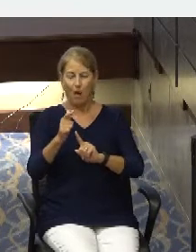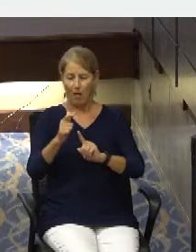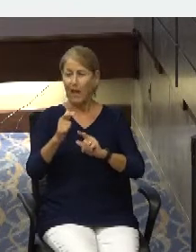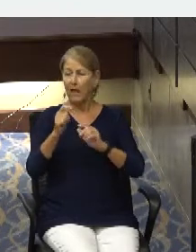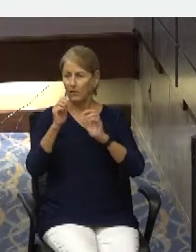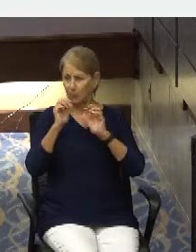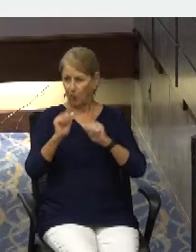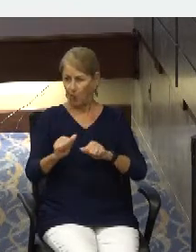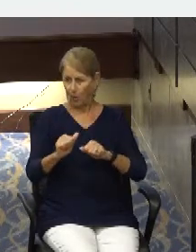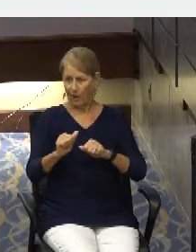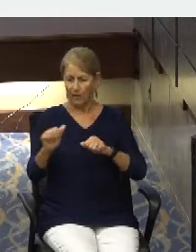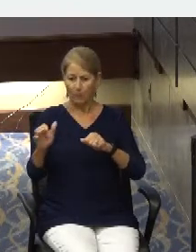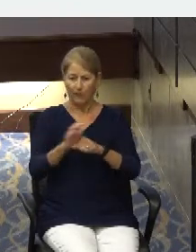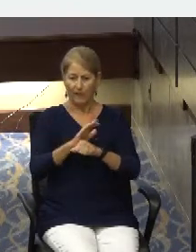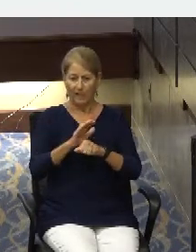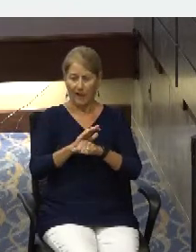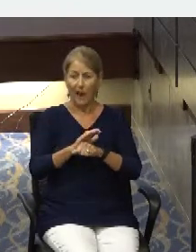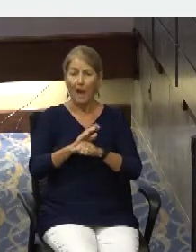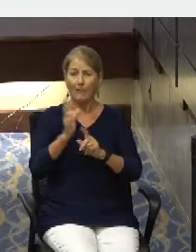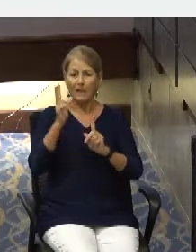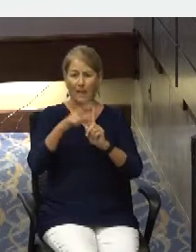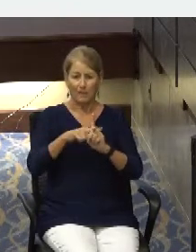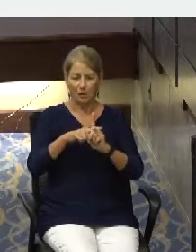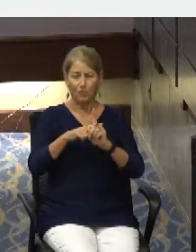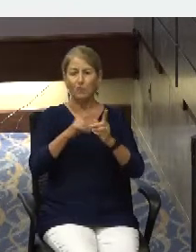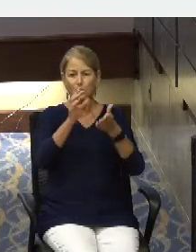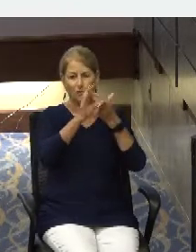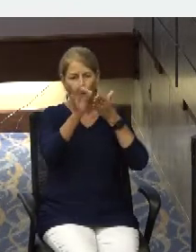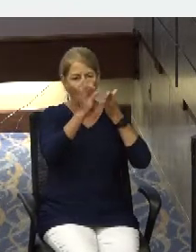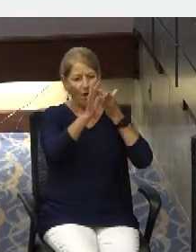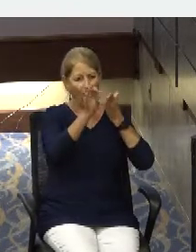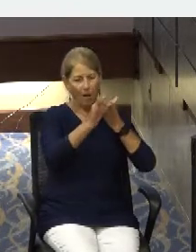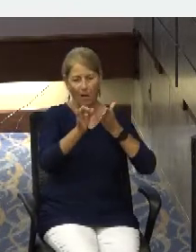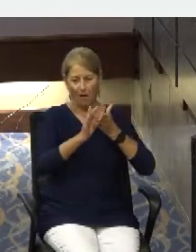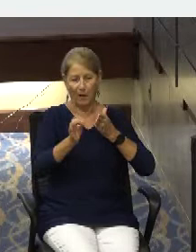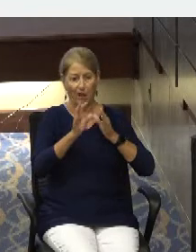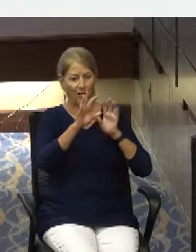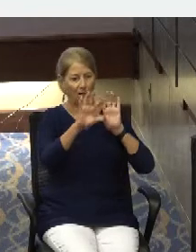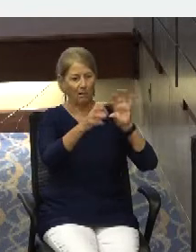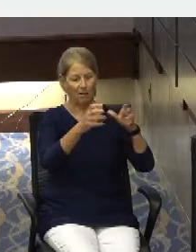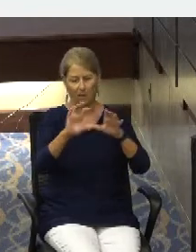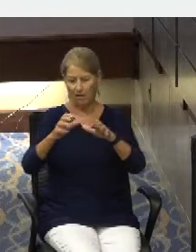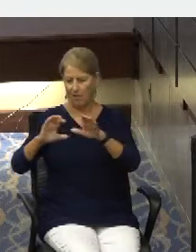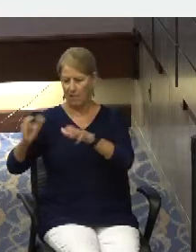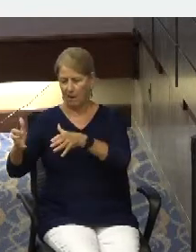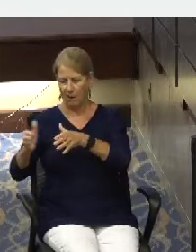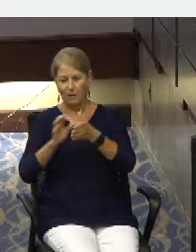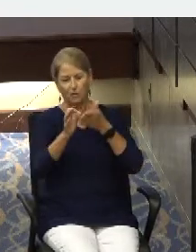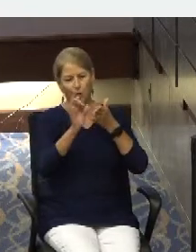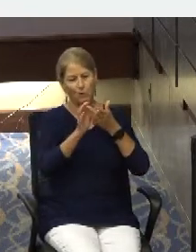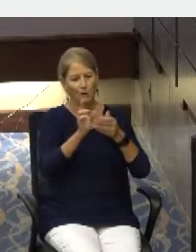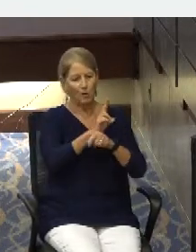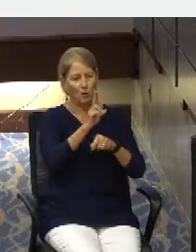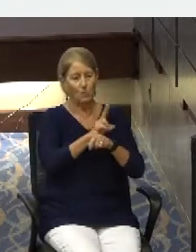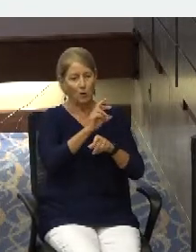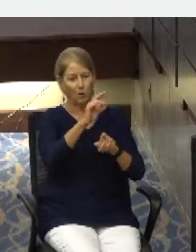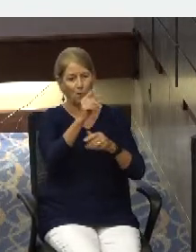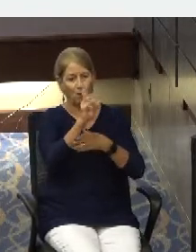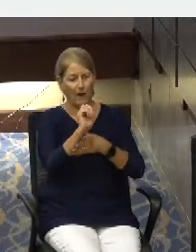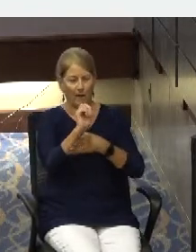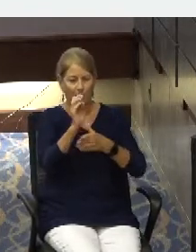applications were scored by both the technical panel and the artistic panel. Scores were used to rank the proposals, followed by panel